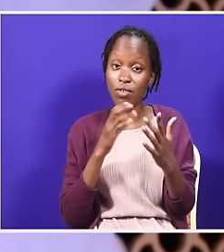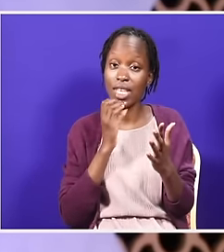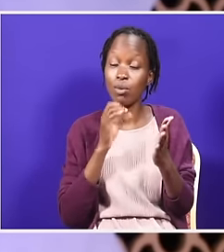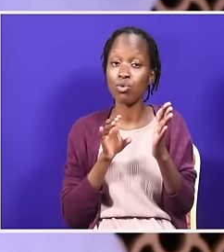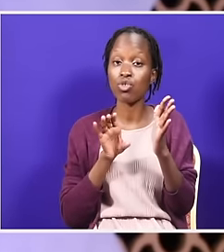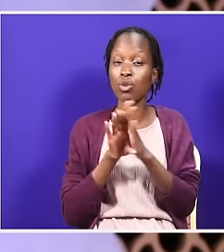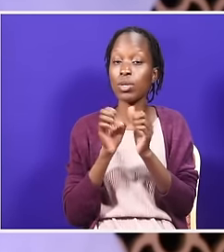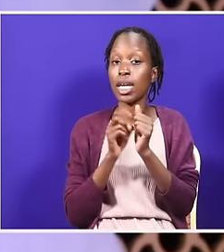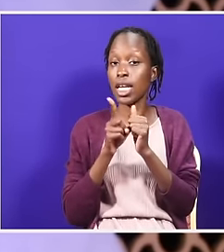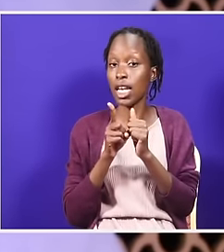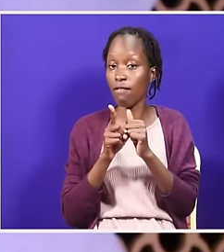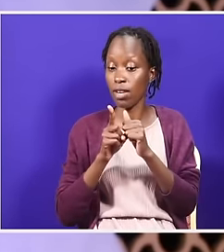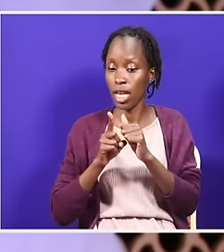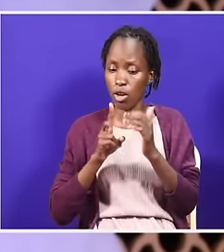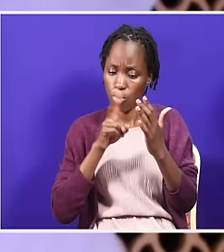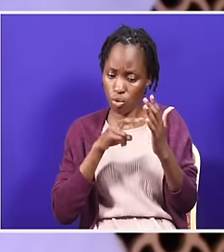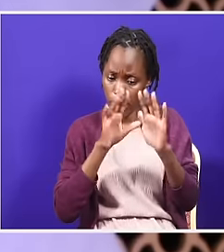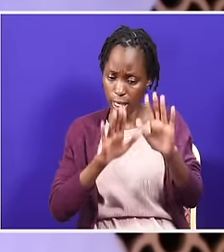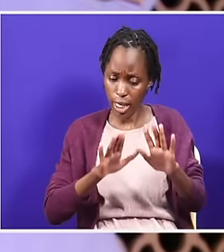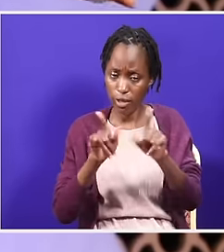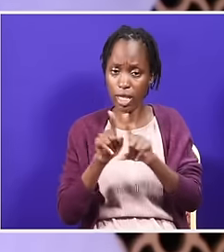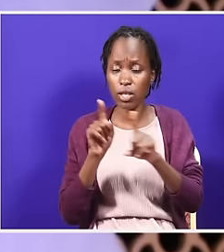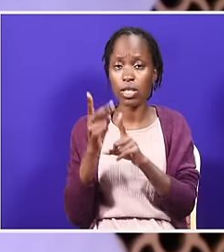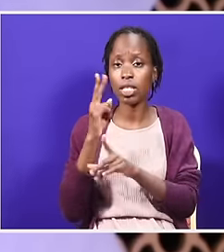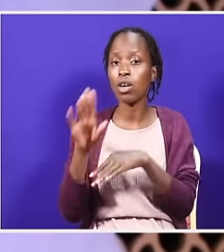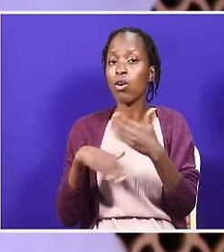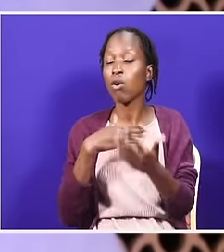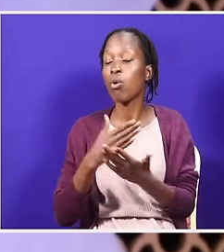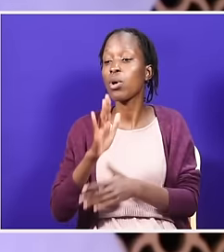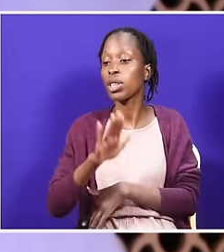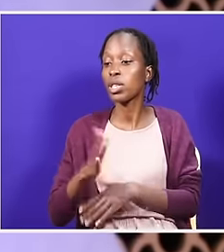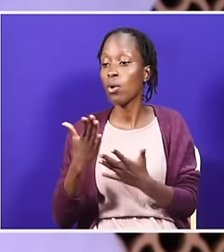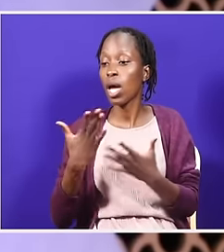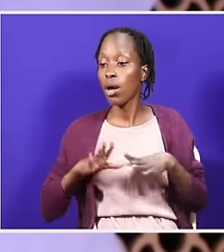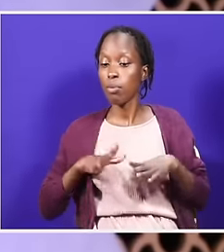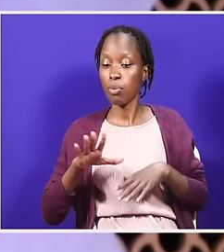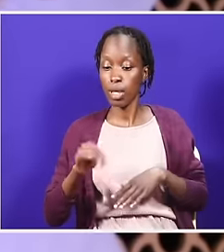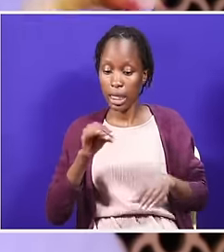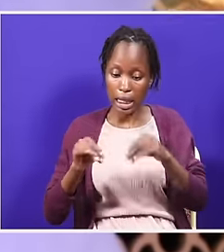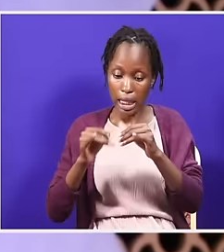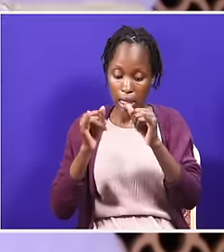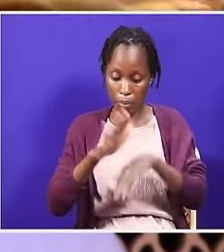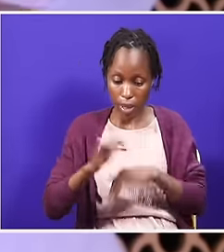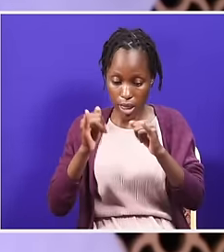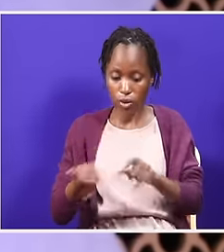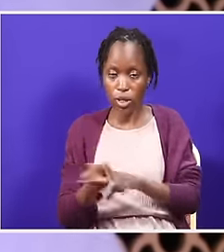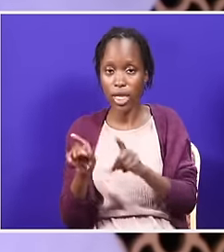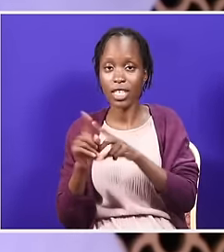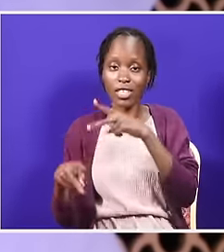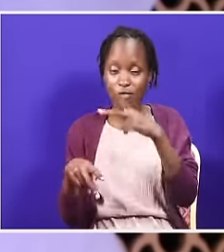Hebrews 11 carefully, you would see all the places where people were taking new territories and the